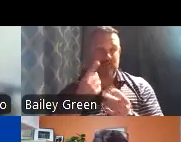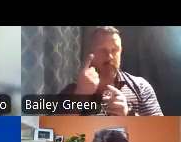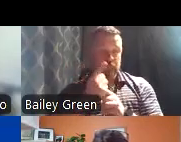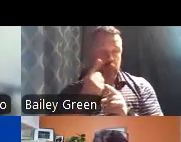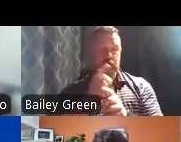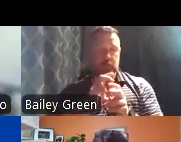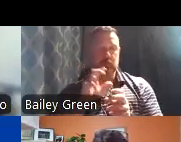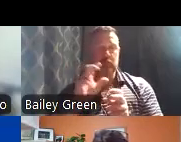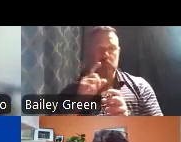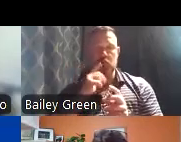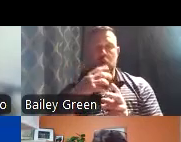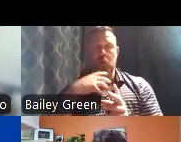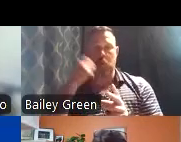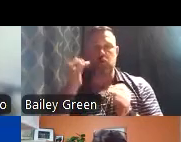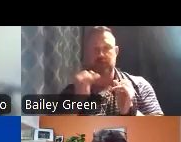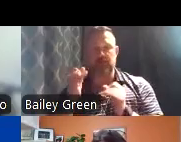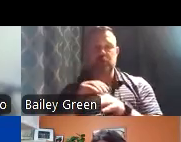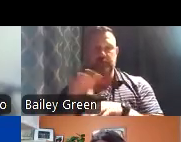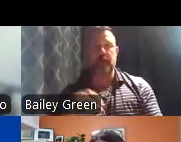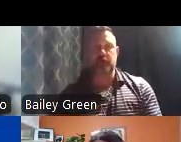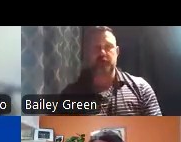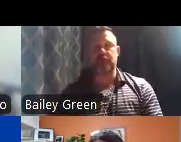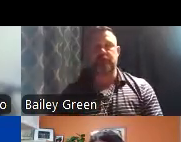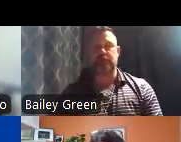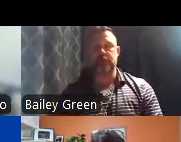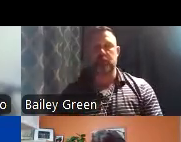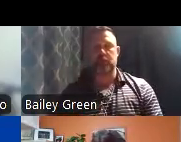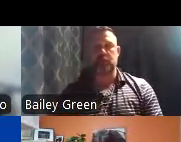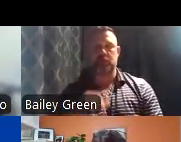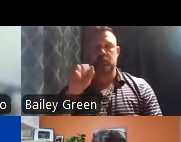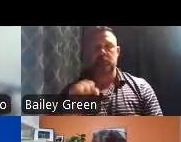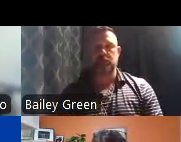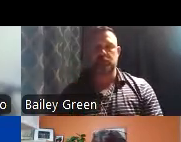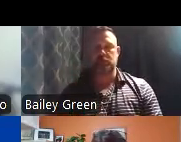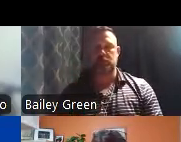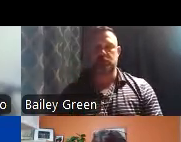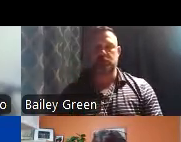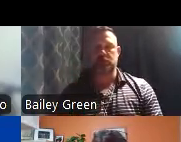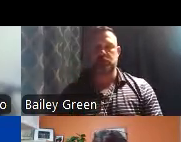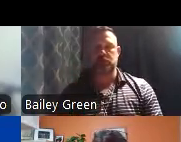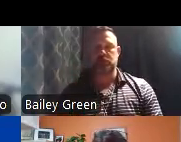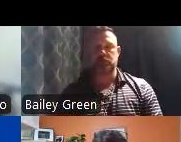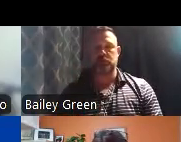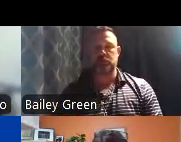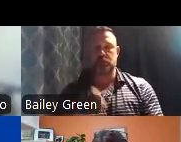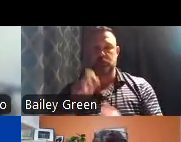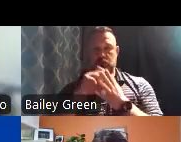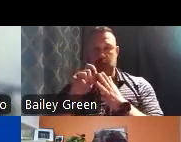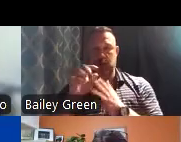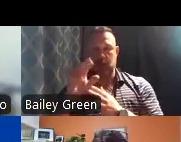goes to help the older adults that have been impacted? Yes, Ranjana, are you writing these